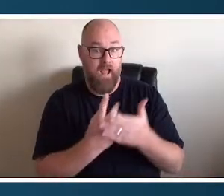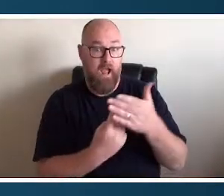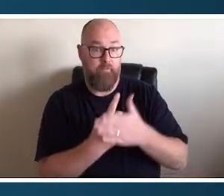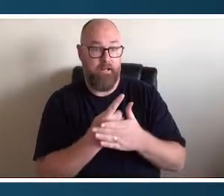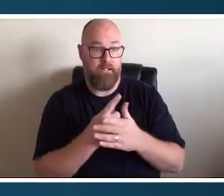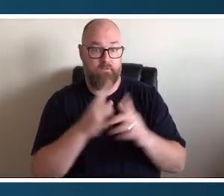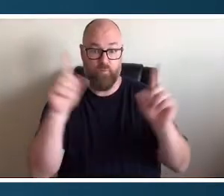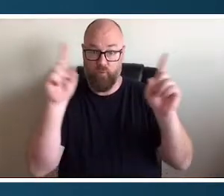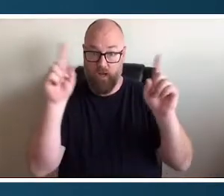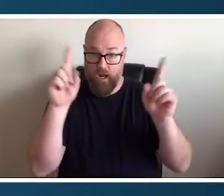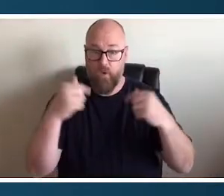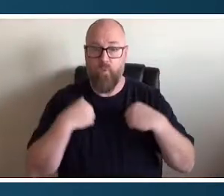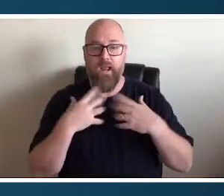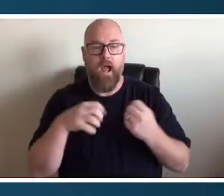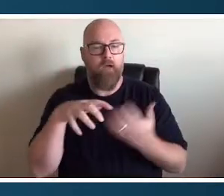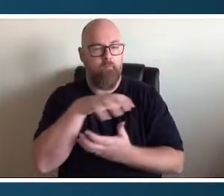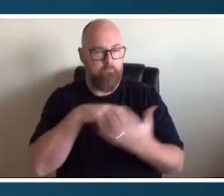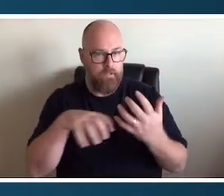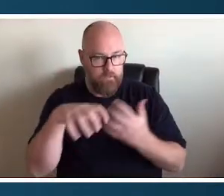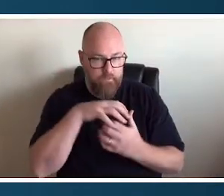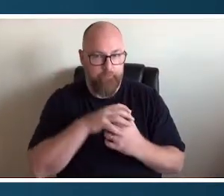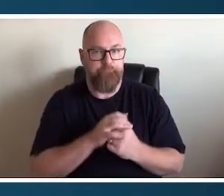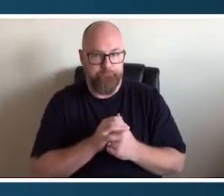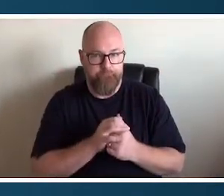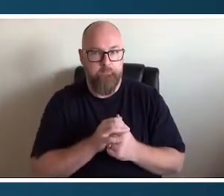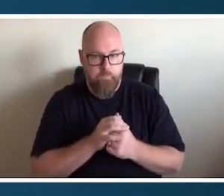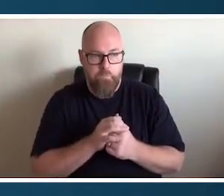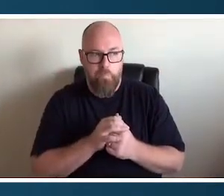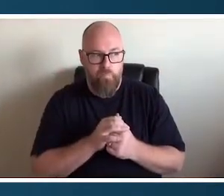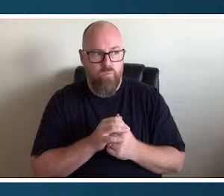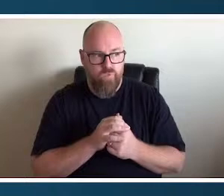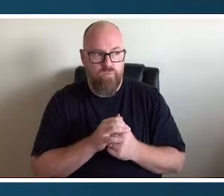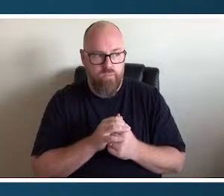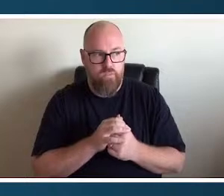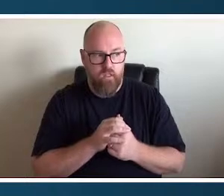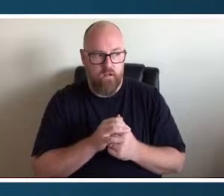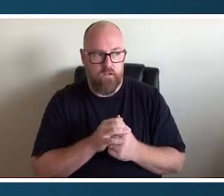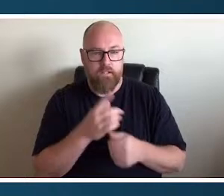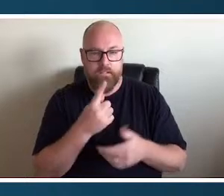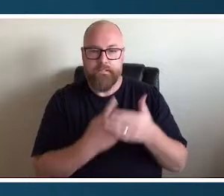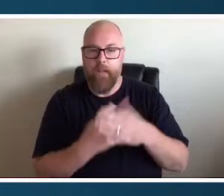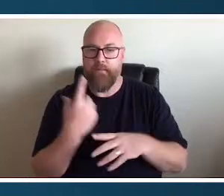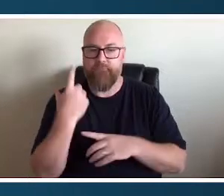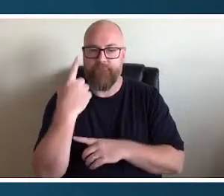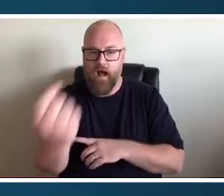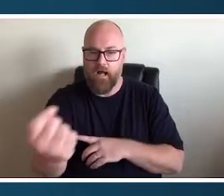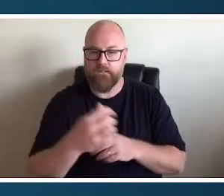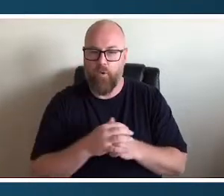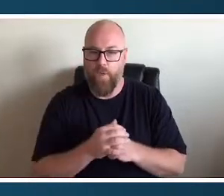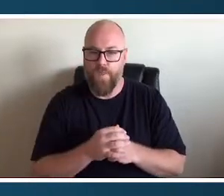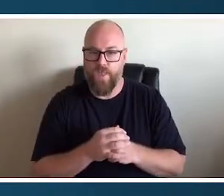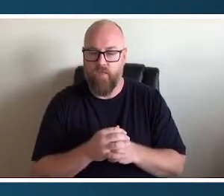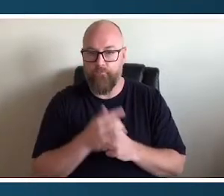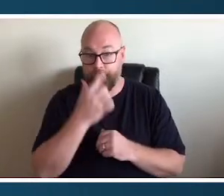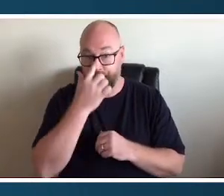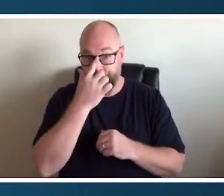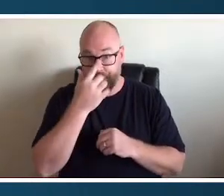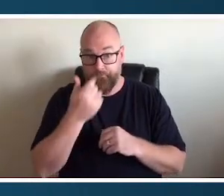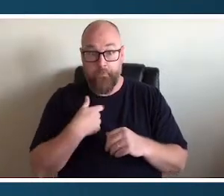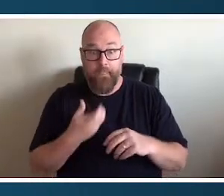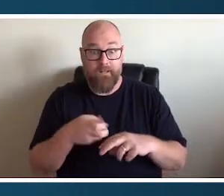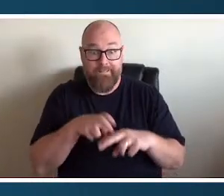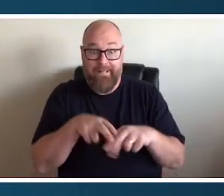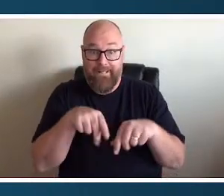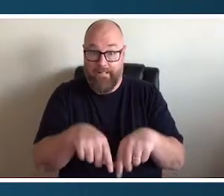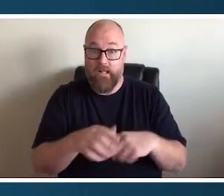have a combination that is happening at a really, really fast speed. If we look at, and yesterday we heard some of you that were in the dinner, we're talking